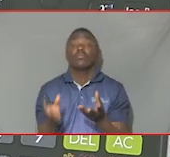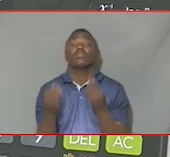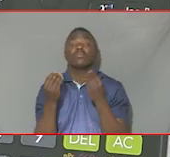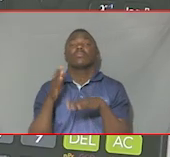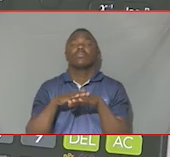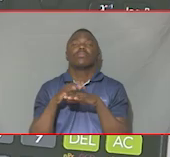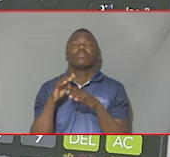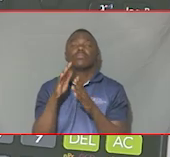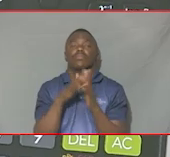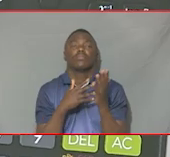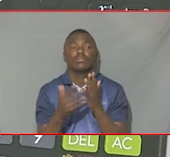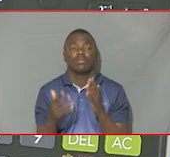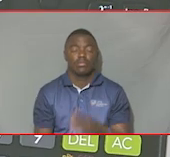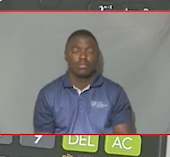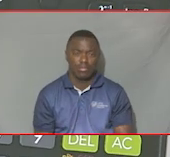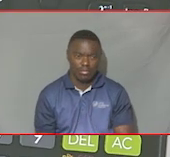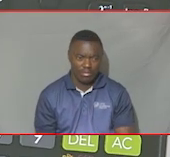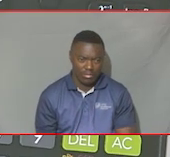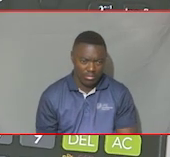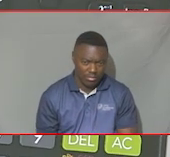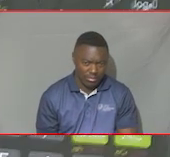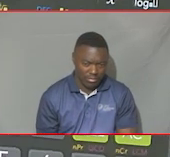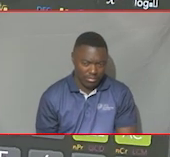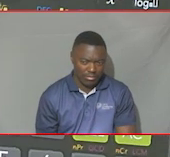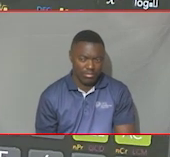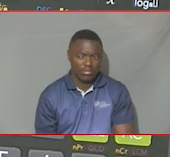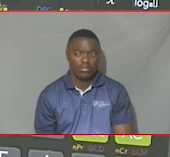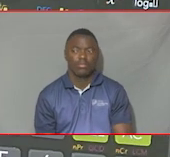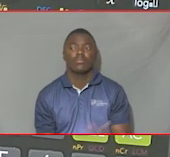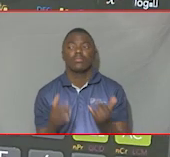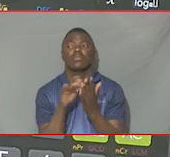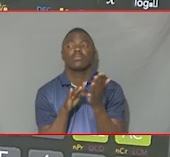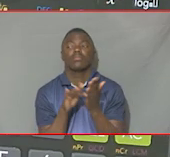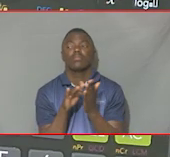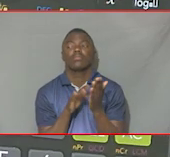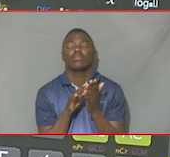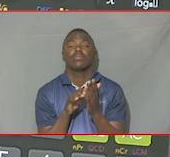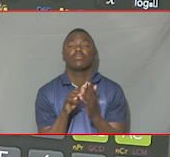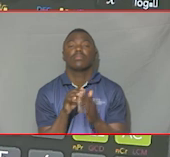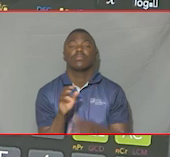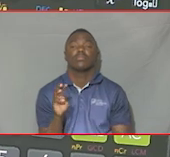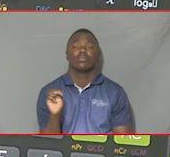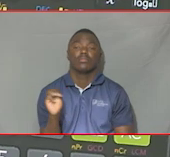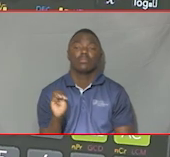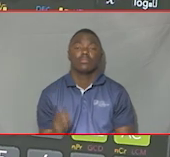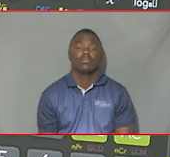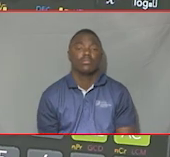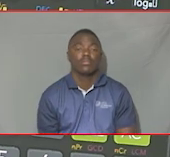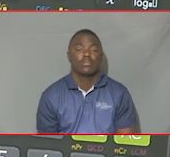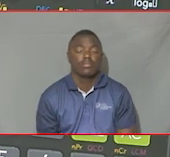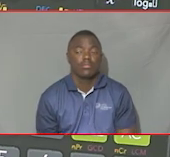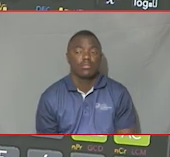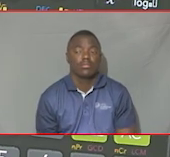below. Right, now they say calculate the mean of the votes. Now people take note.